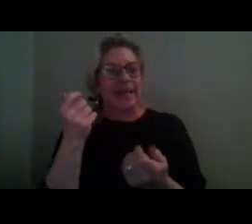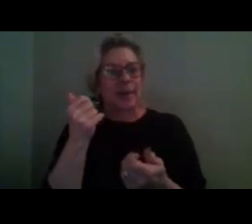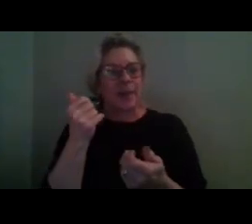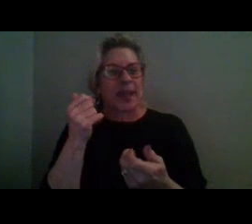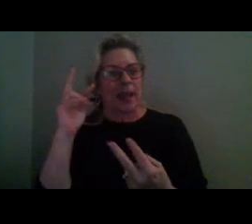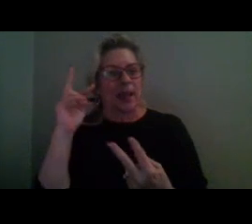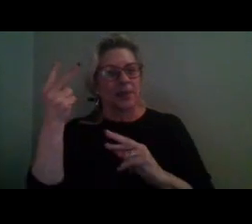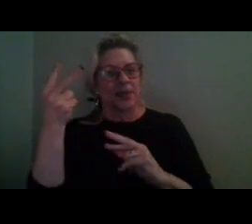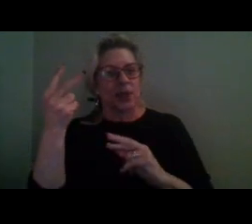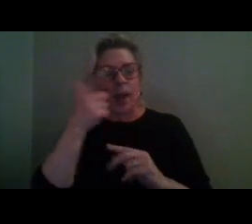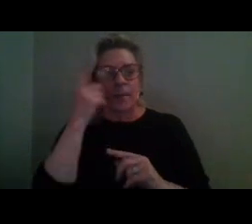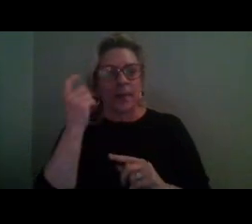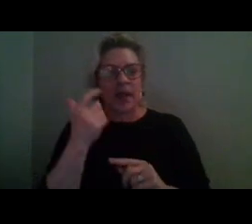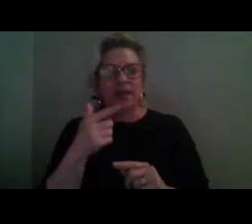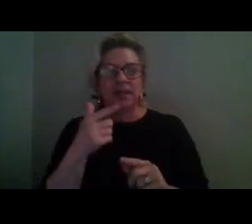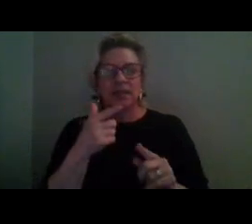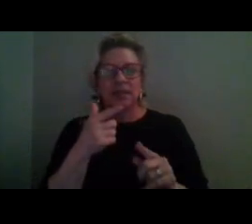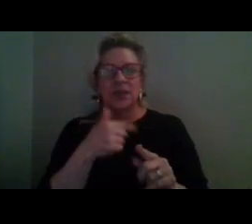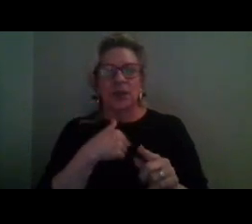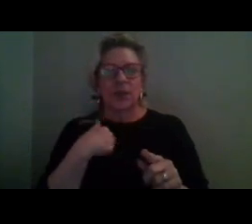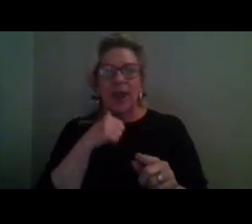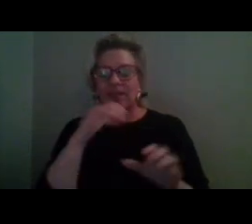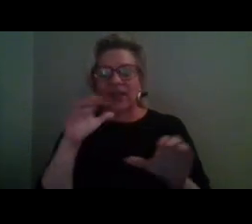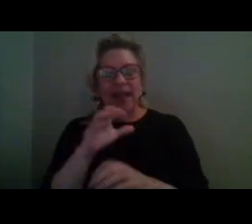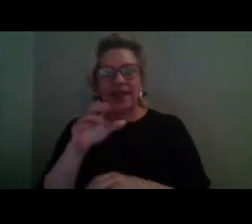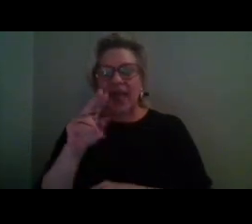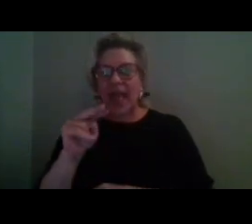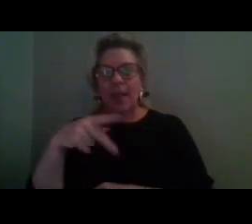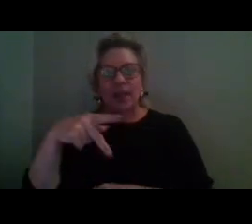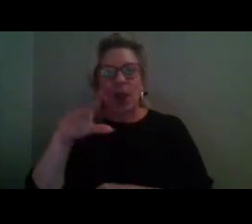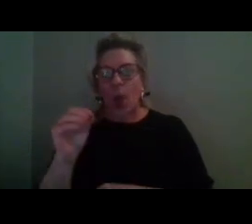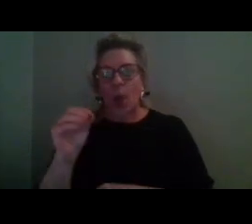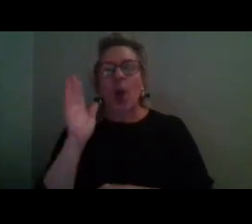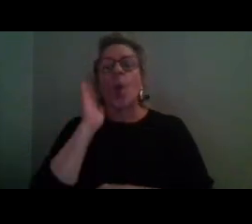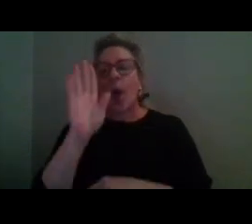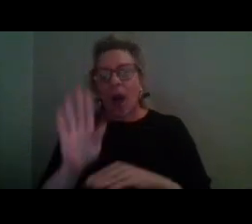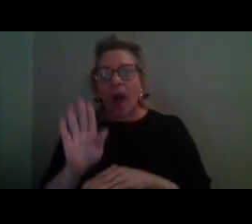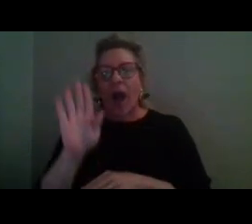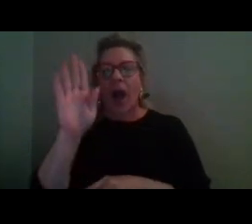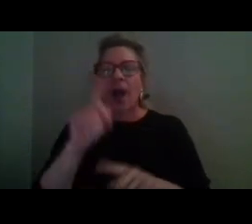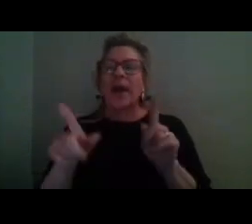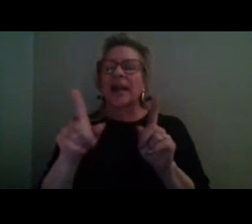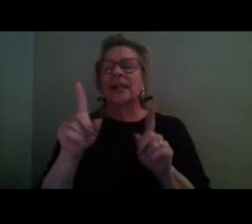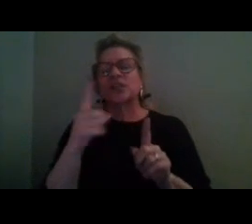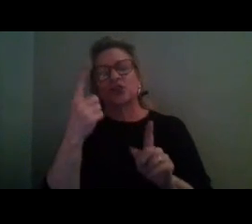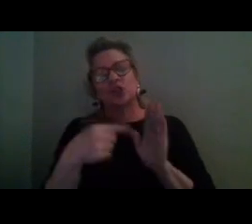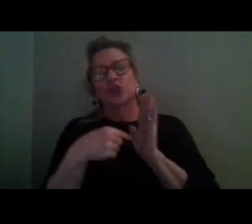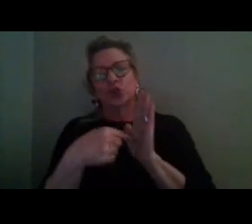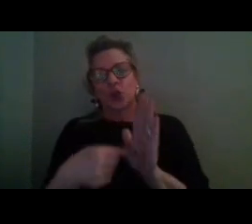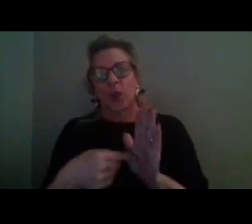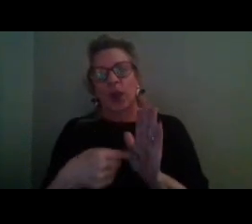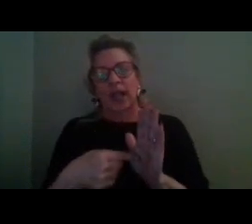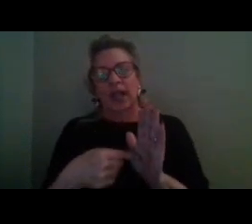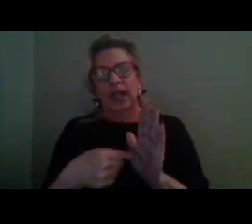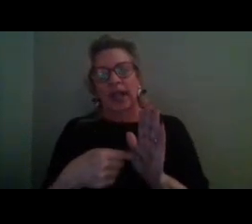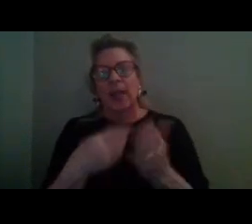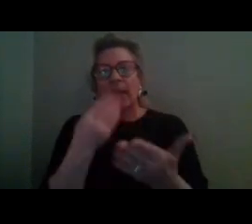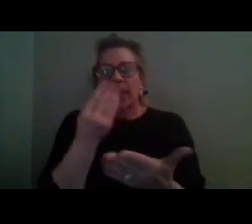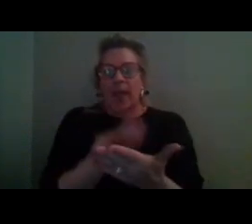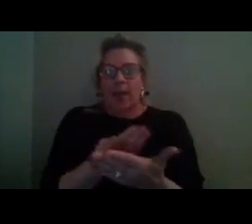haven't done the MPO yet. So it will go up, but still it's just showing that the money's